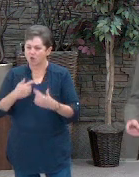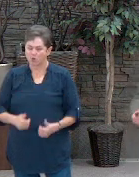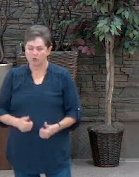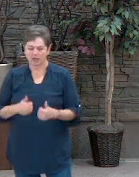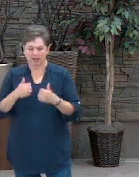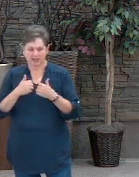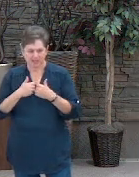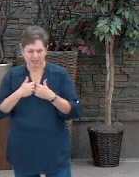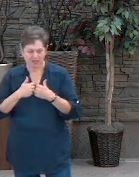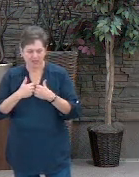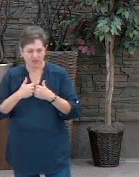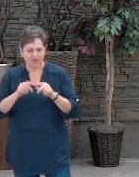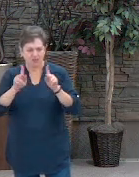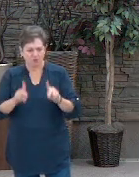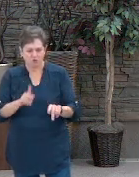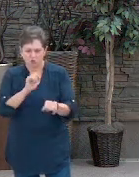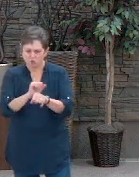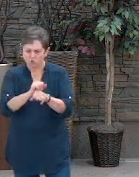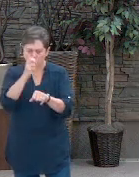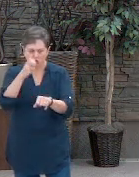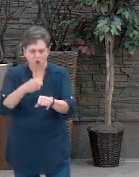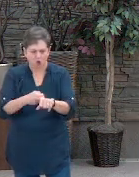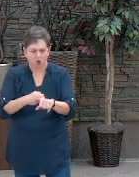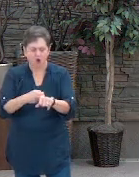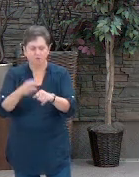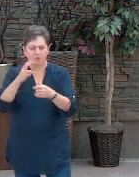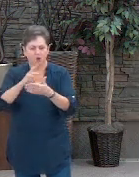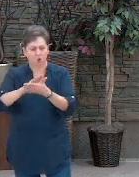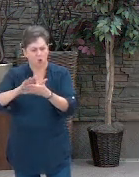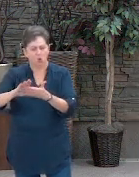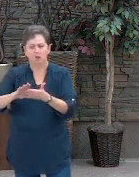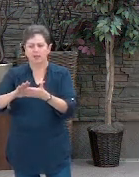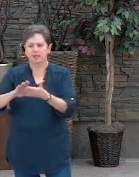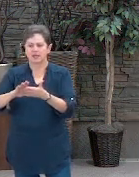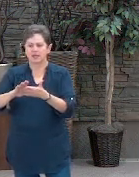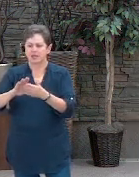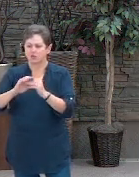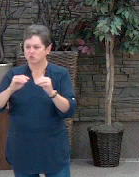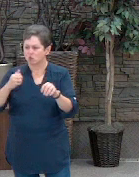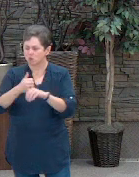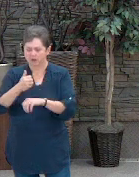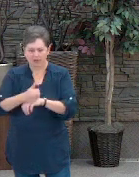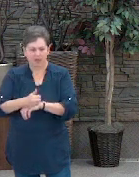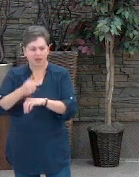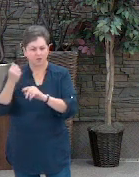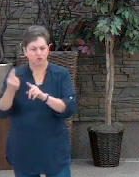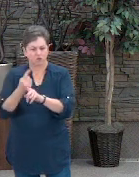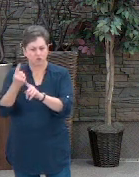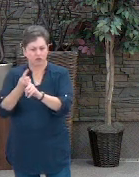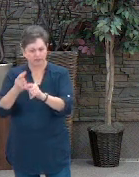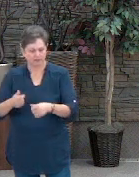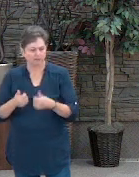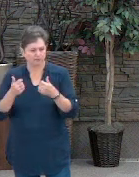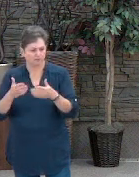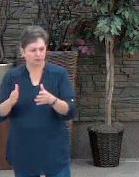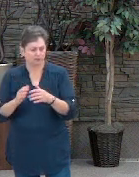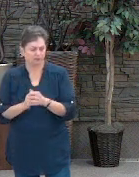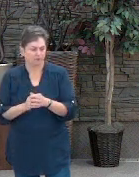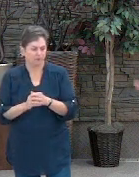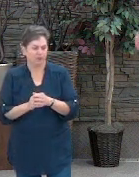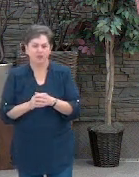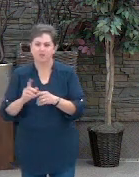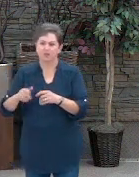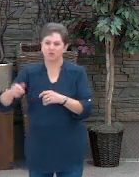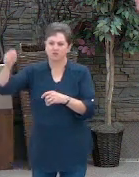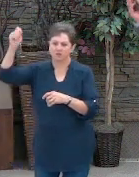lives as one who works hard, but is holy and is blameless and is righteous. And then he